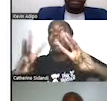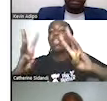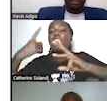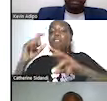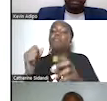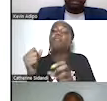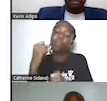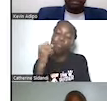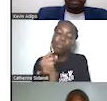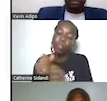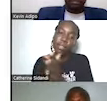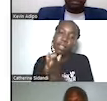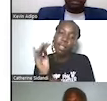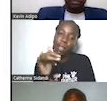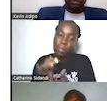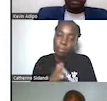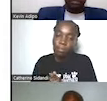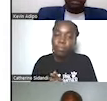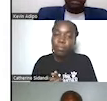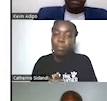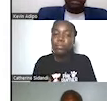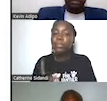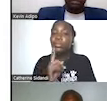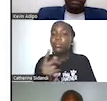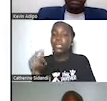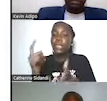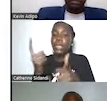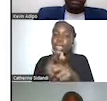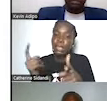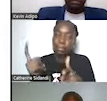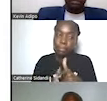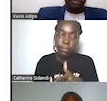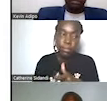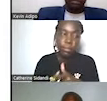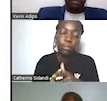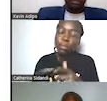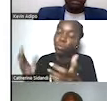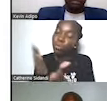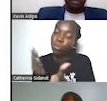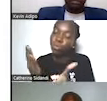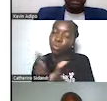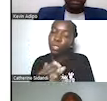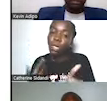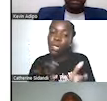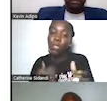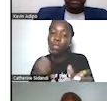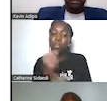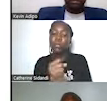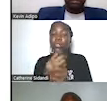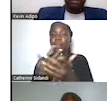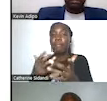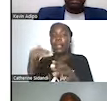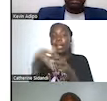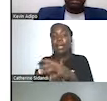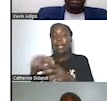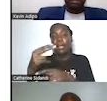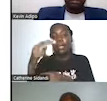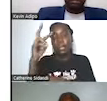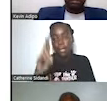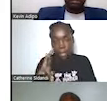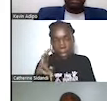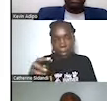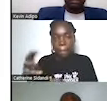your attention now, in that we need to have actually started using the internationally recognized HR metrics, the ISO standard for the